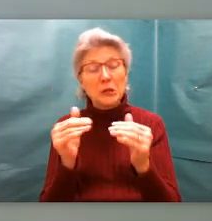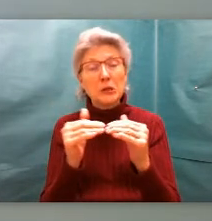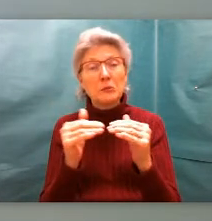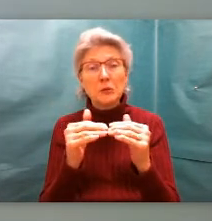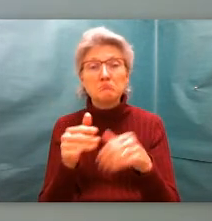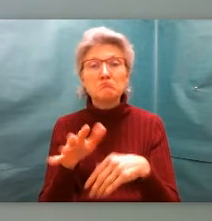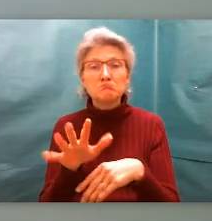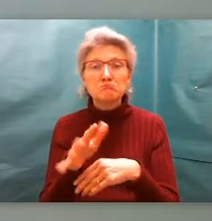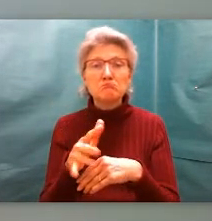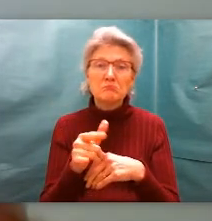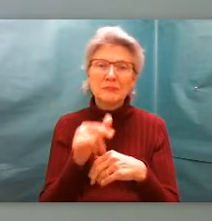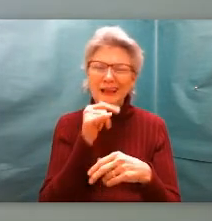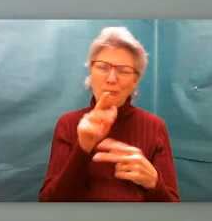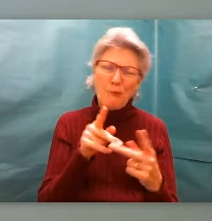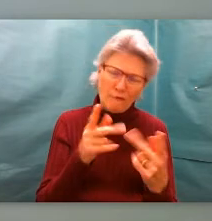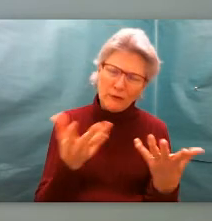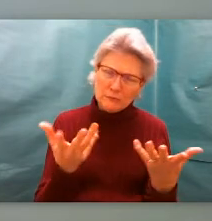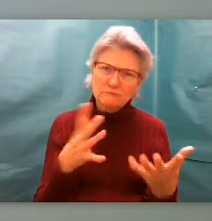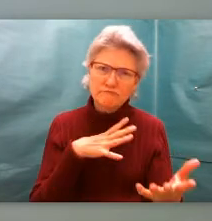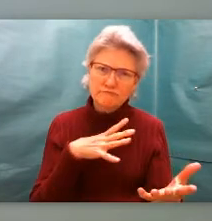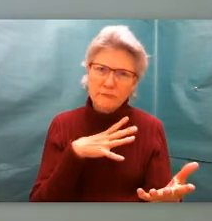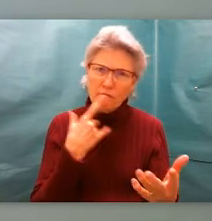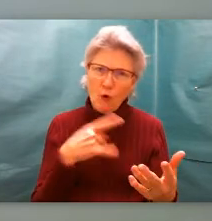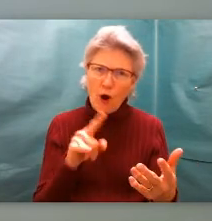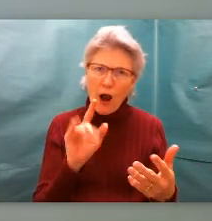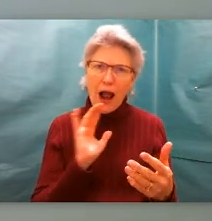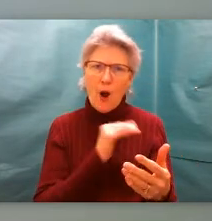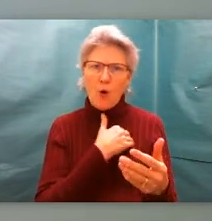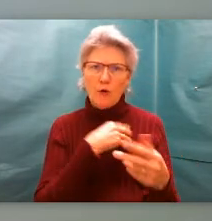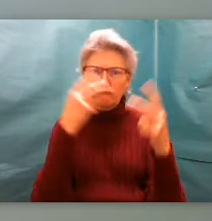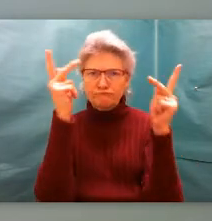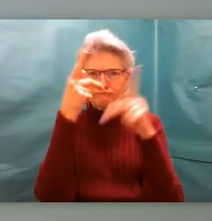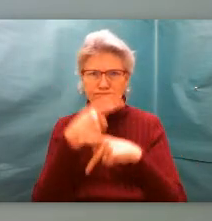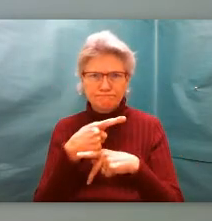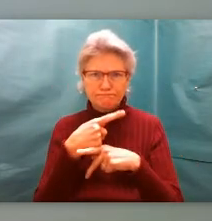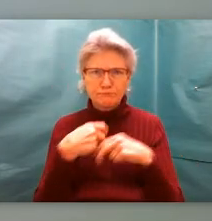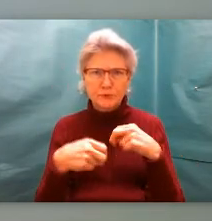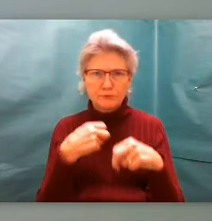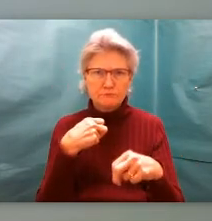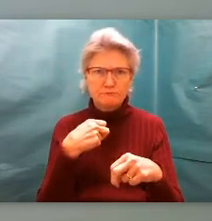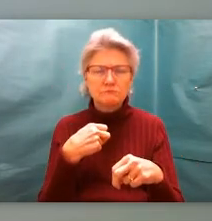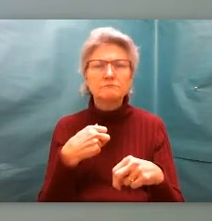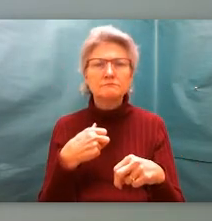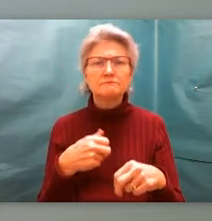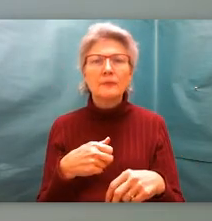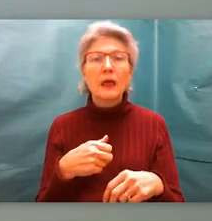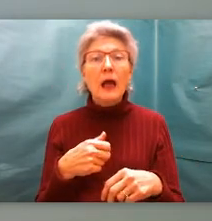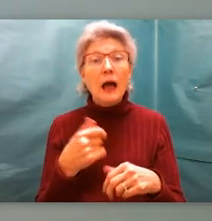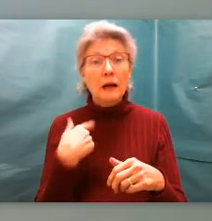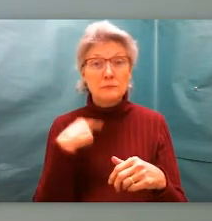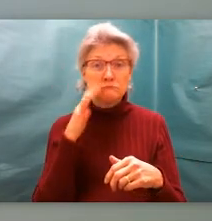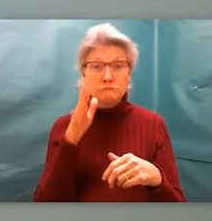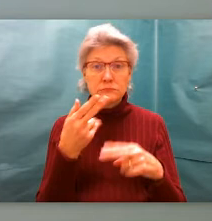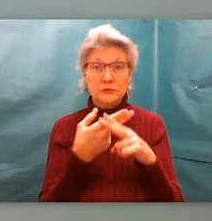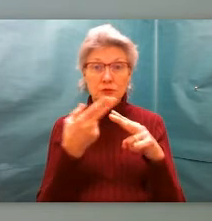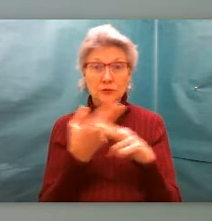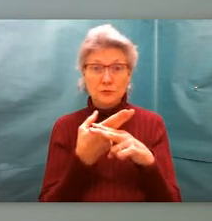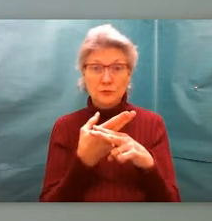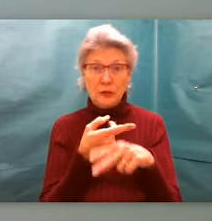equal. Again, they're not perfect, but that's okay for our case right now. Next, what I'm going to do is I'm going to use